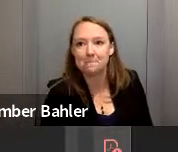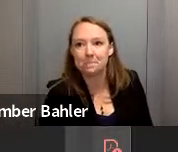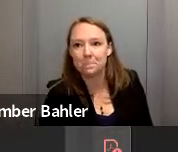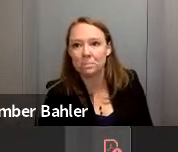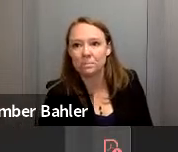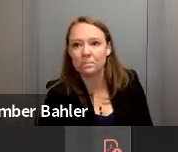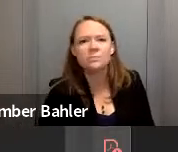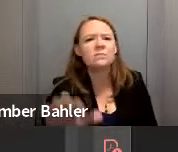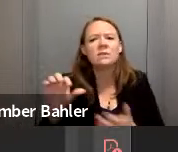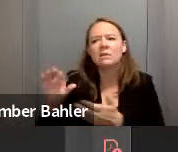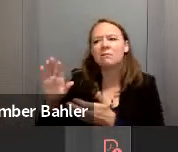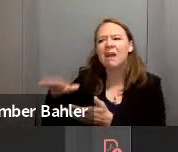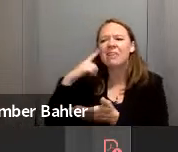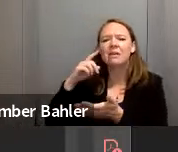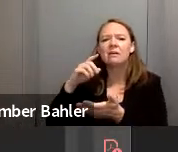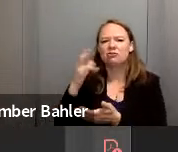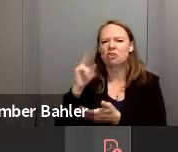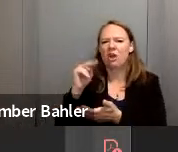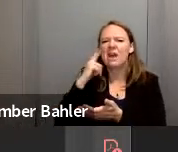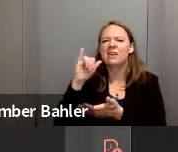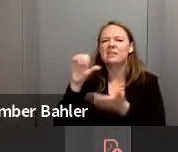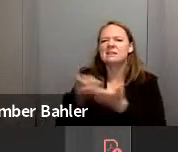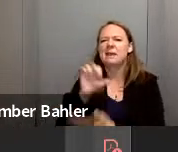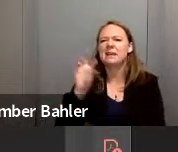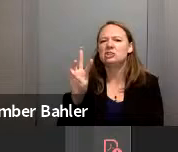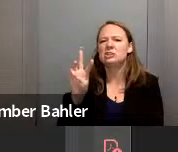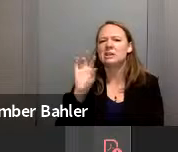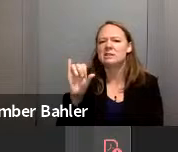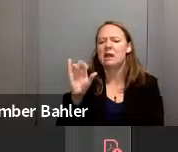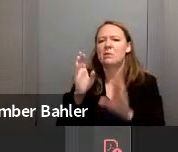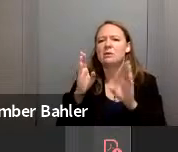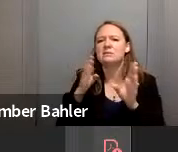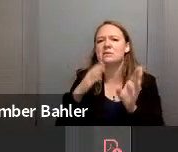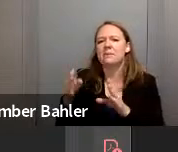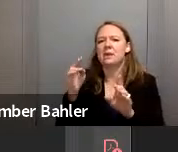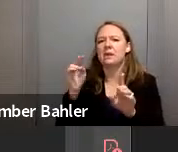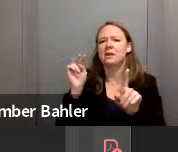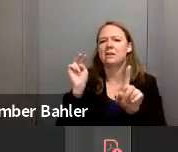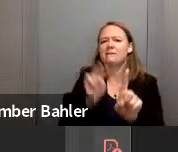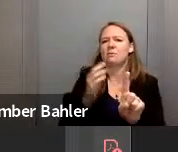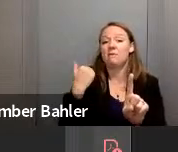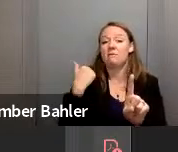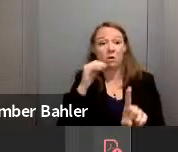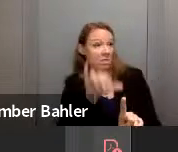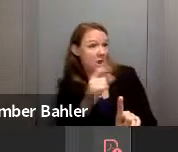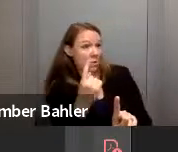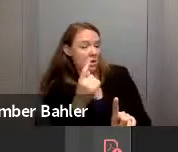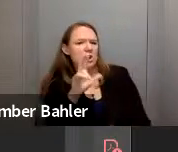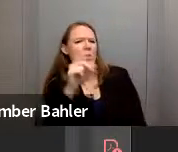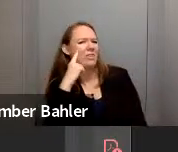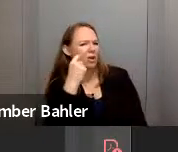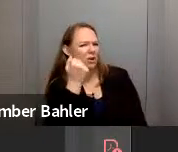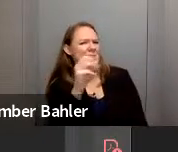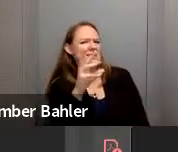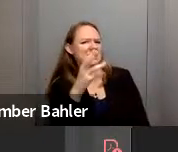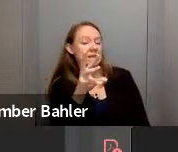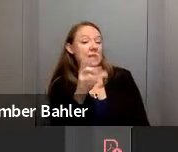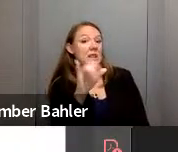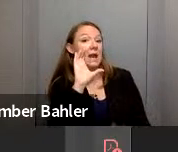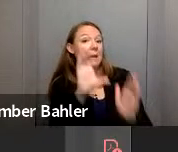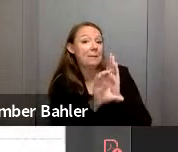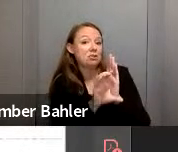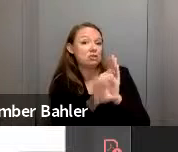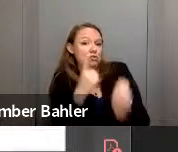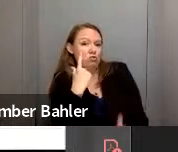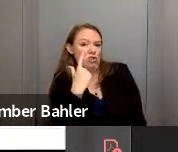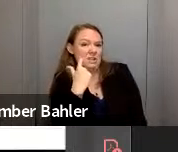Page six, I believe, is the one I referred to as the plan view before. This one? No, I think it was 16. It was the image you actually on. It was